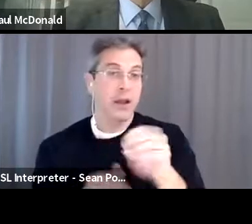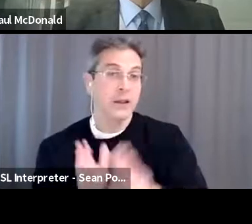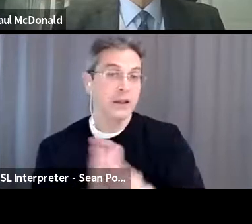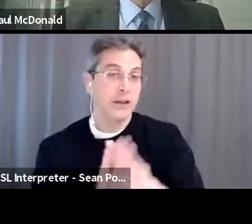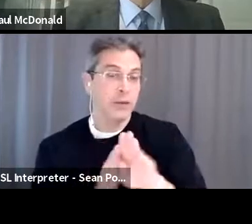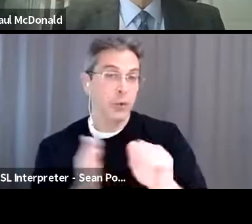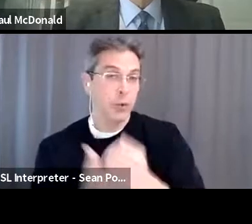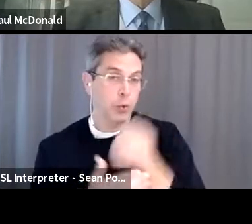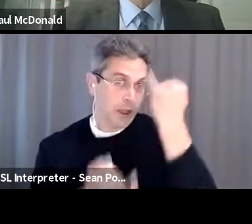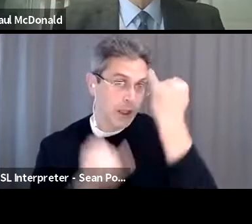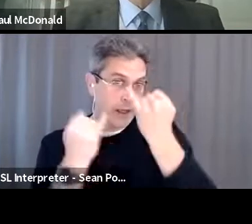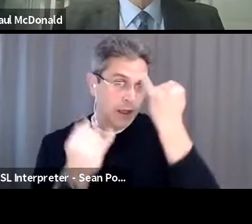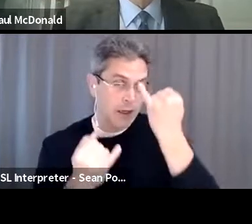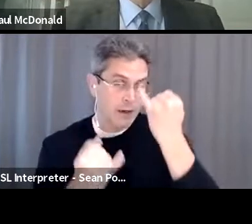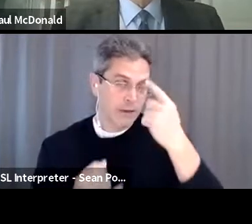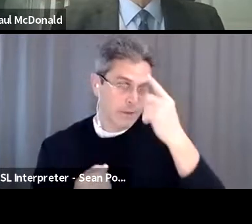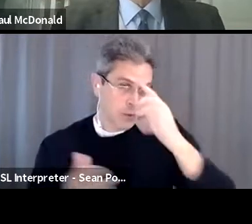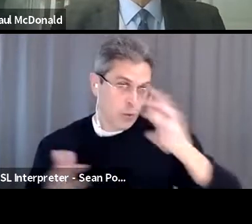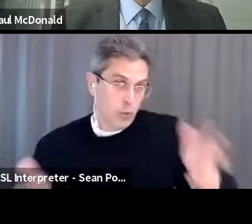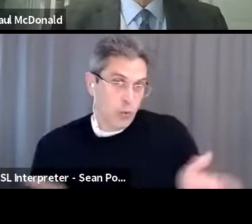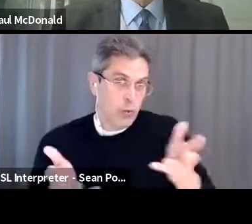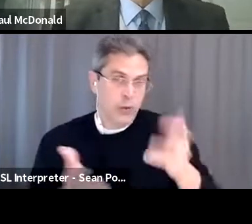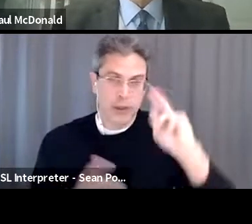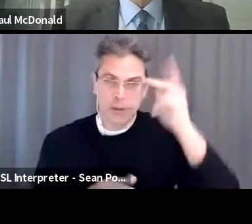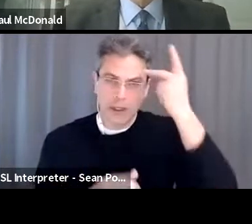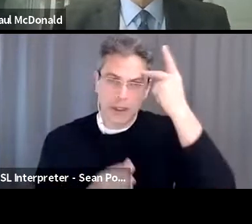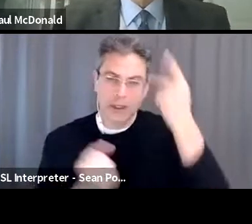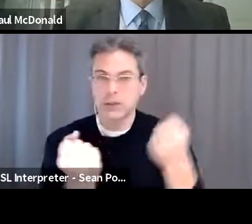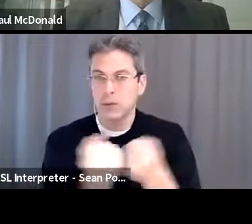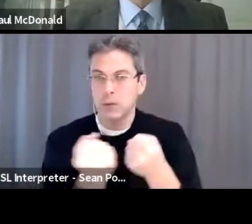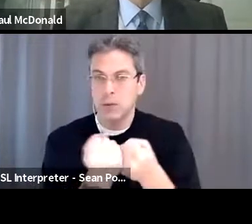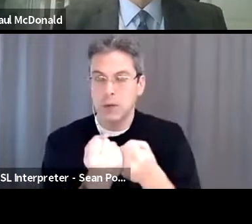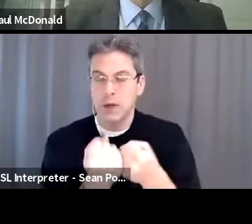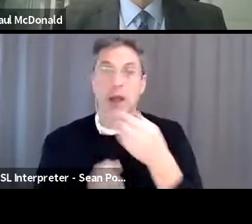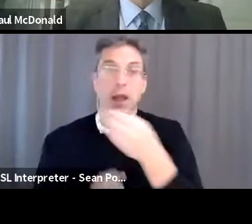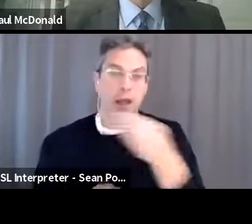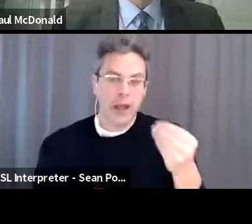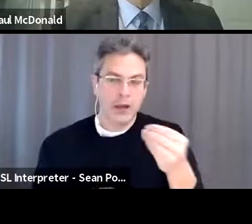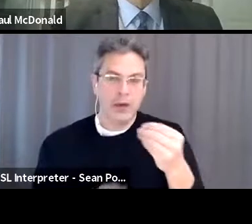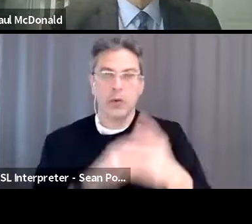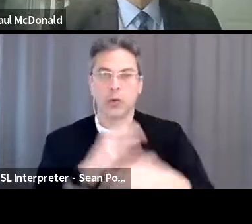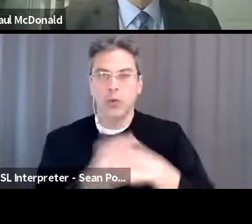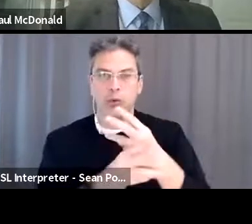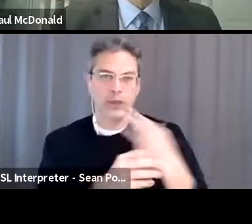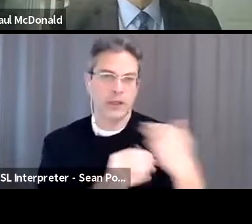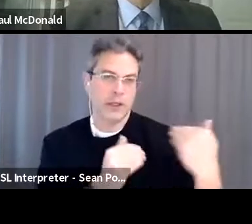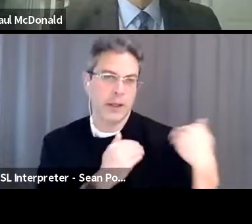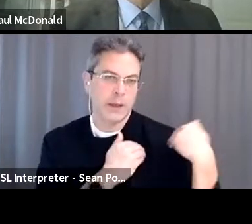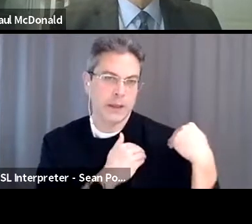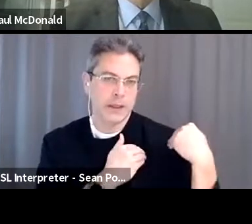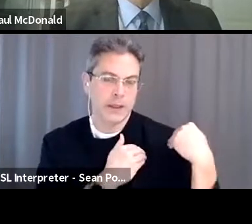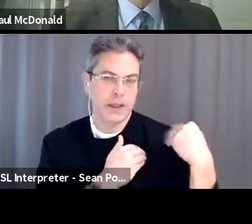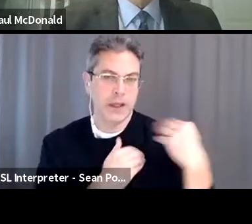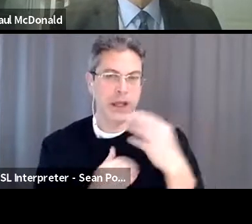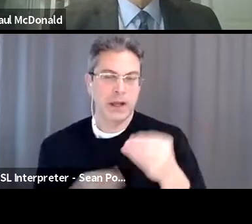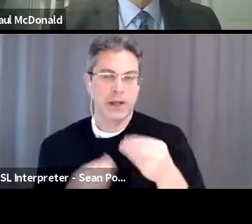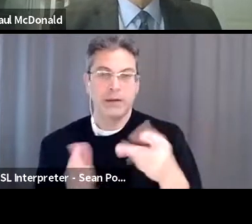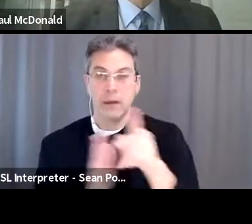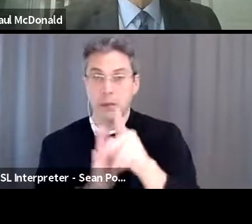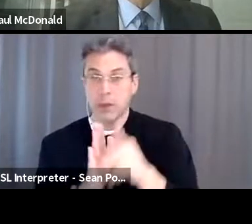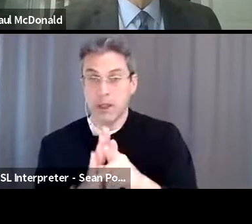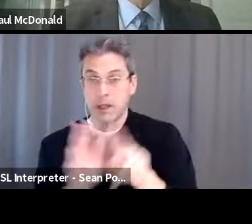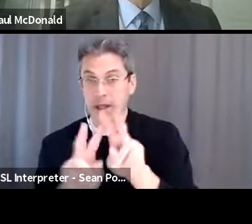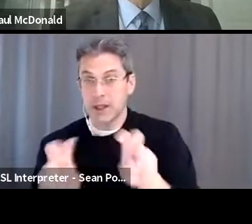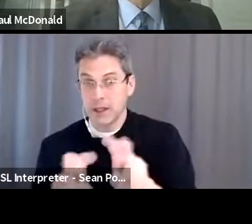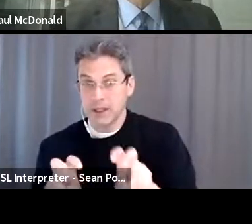ideas to rally political support and accountability on global commitments, and providing policy analysis and legal